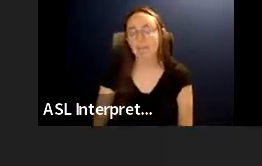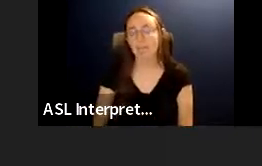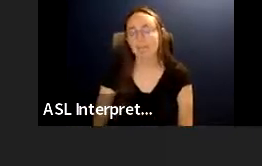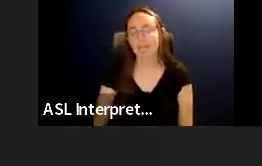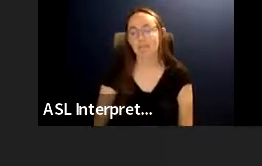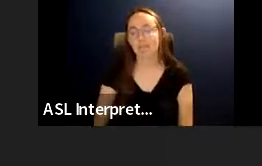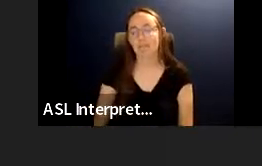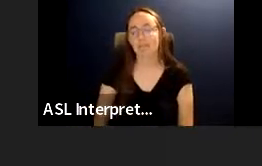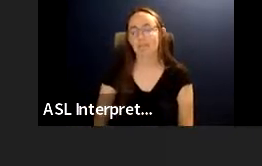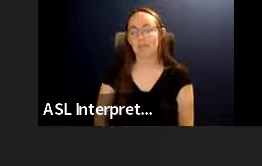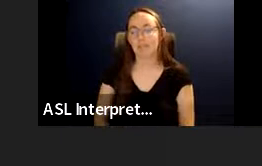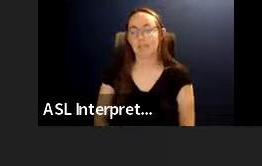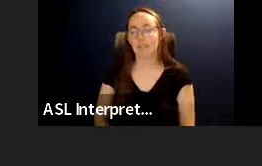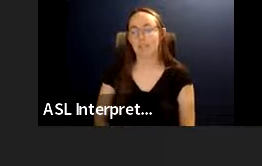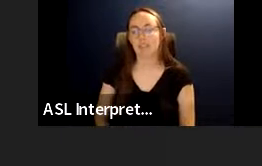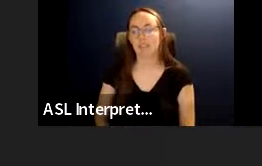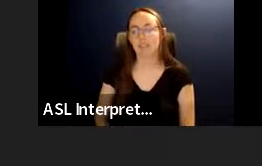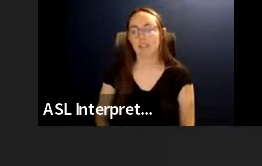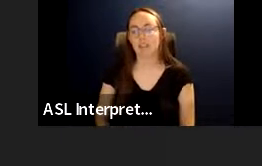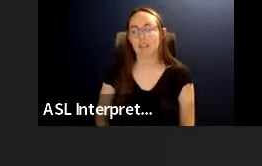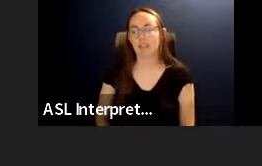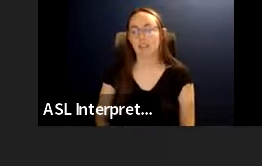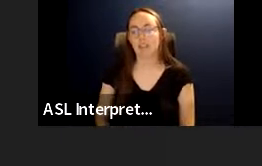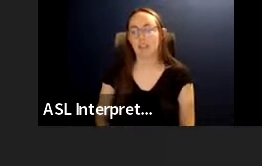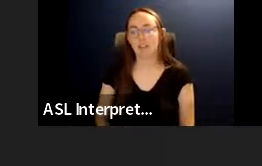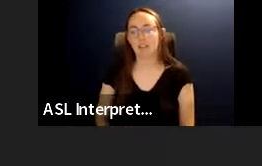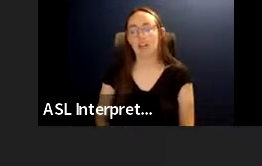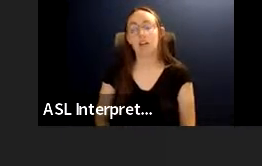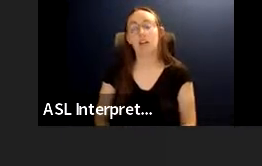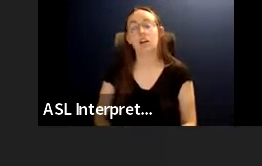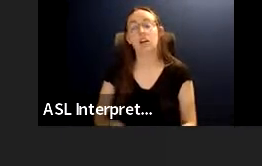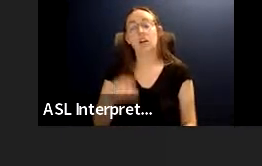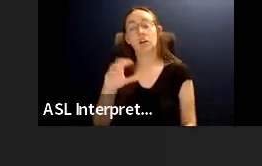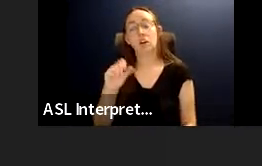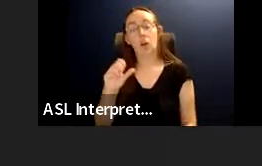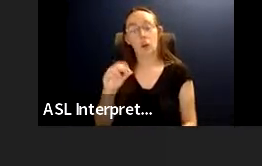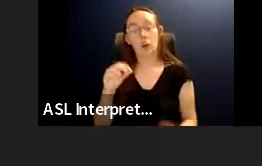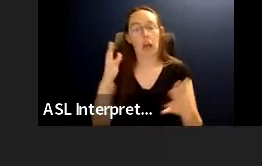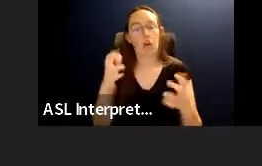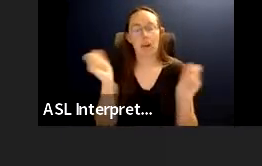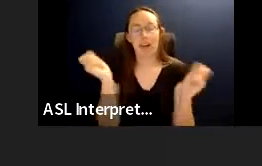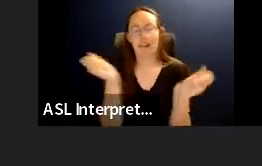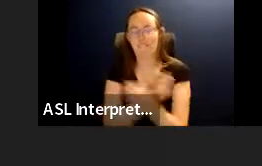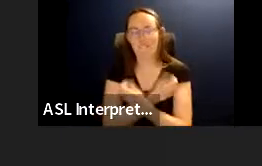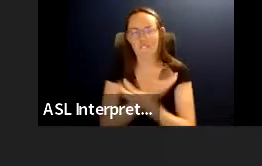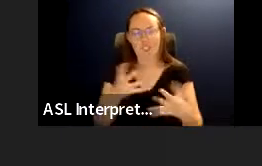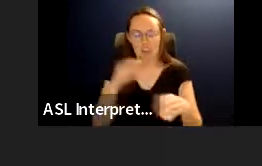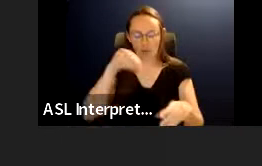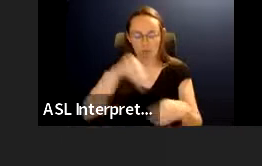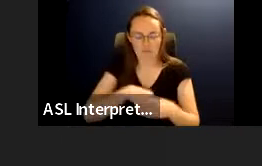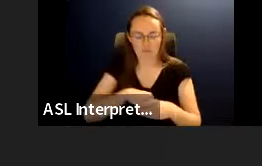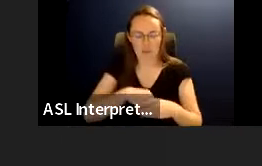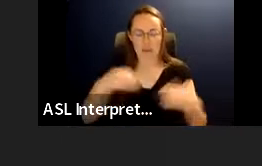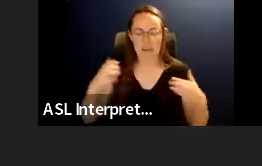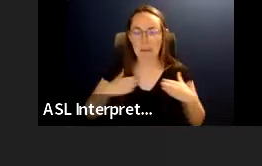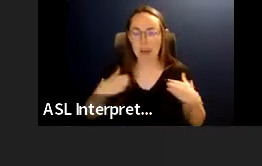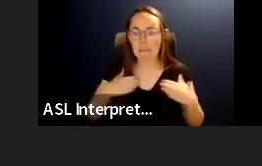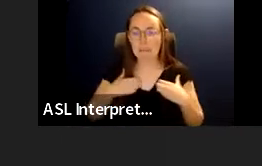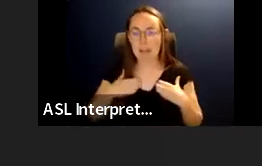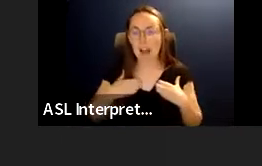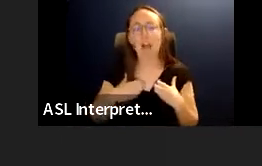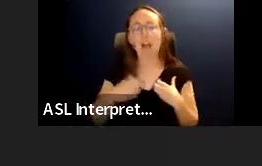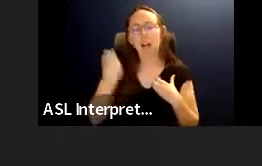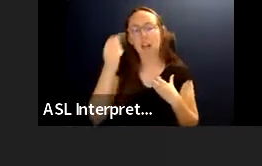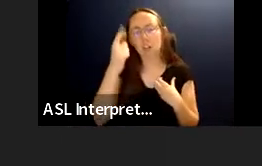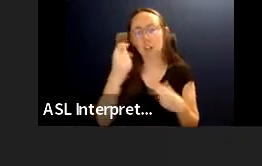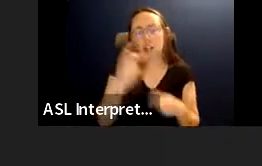to be able to fit like in a backpack. And the part about using recycled corrugated plastic is that the